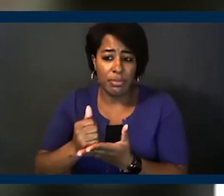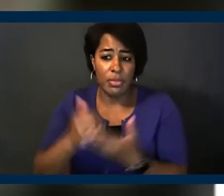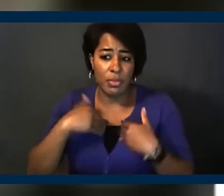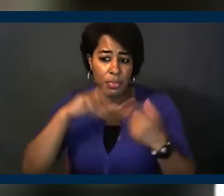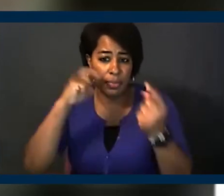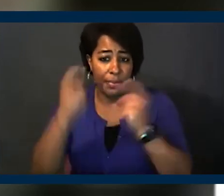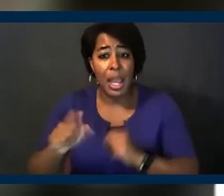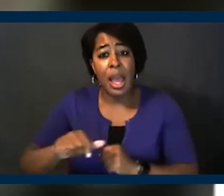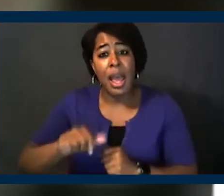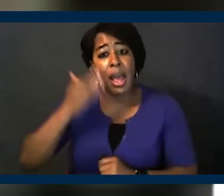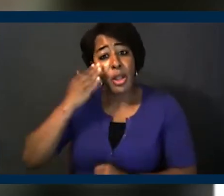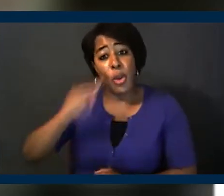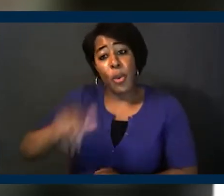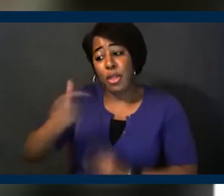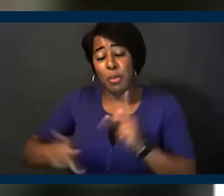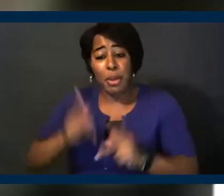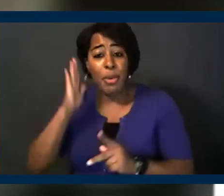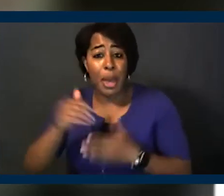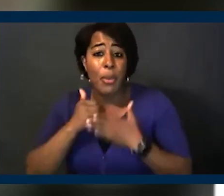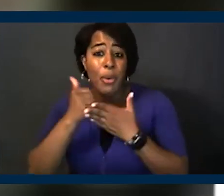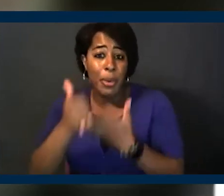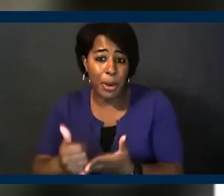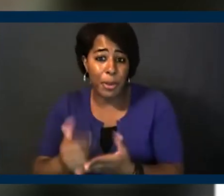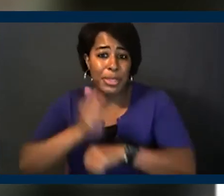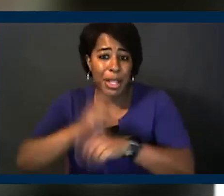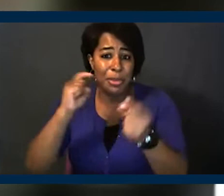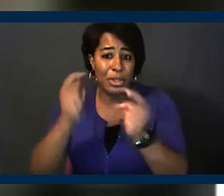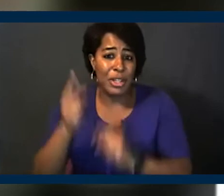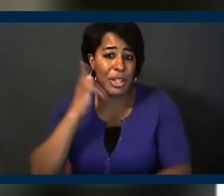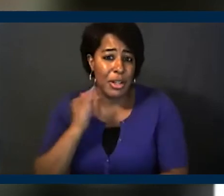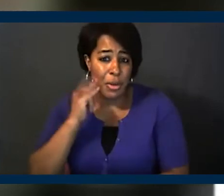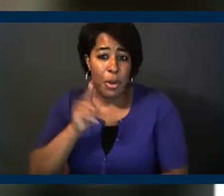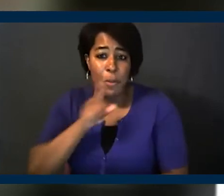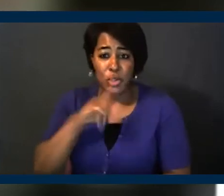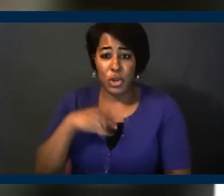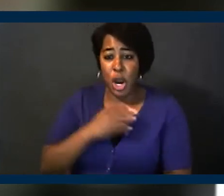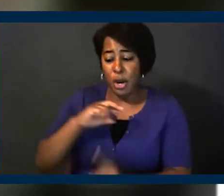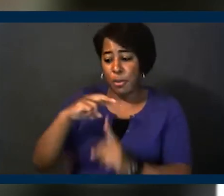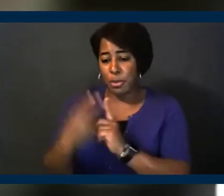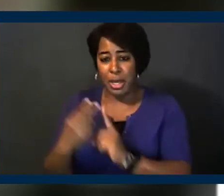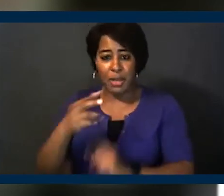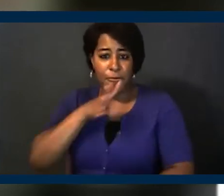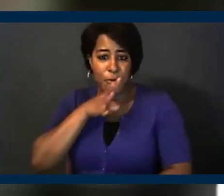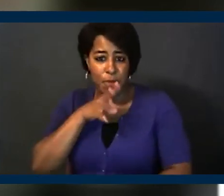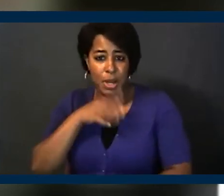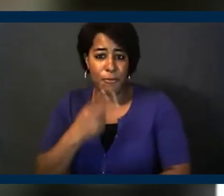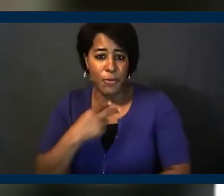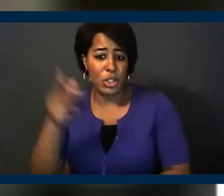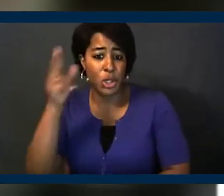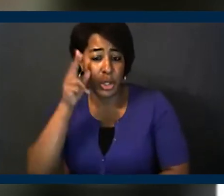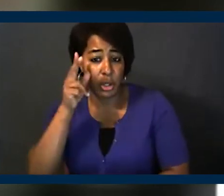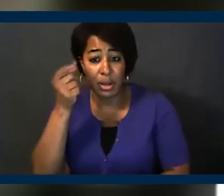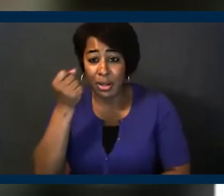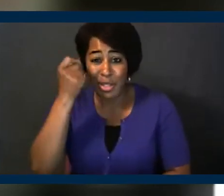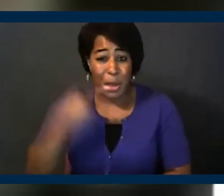are going to shake things up and make sure our voices are heard. The one thing we cannot do is give up. Now is our moment. We